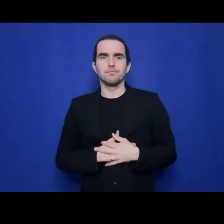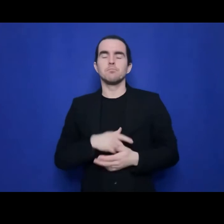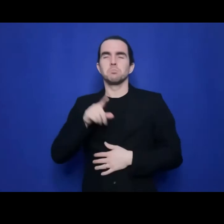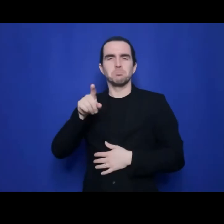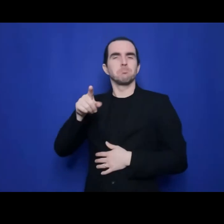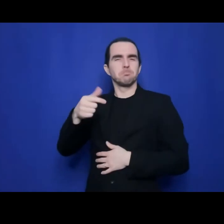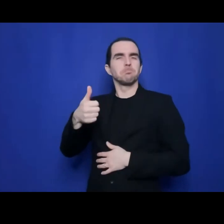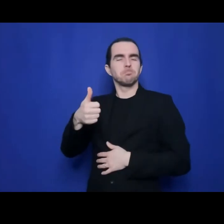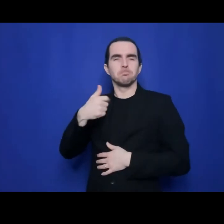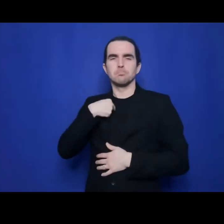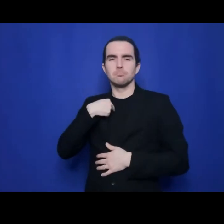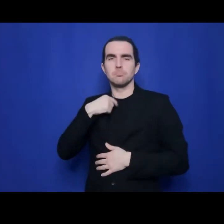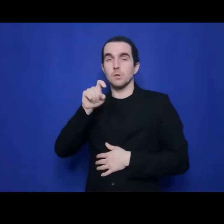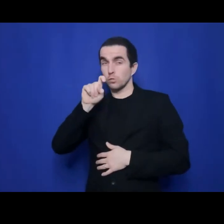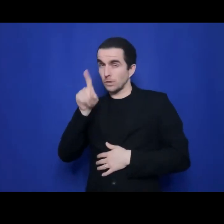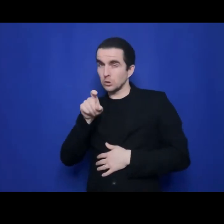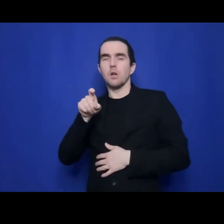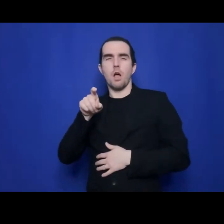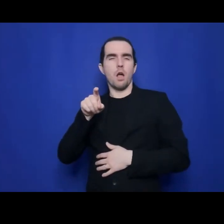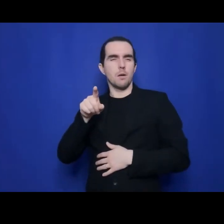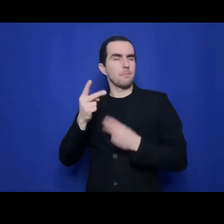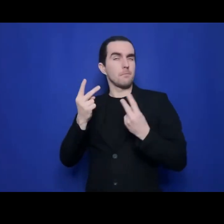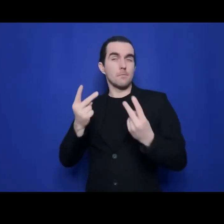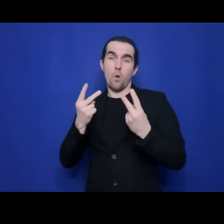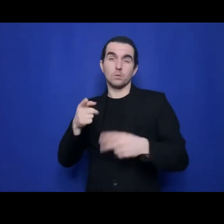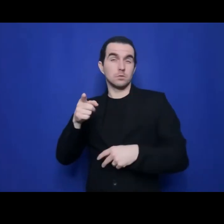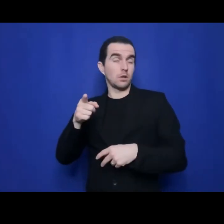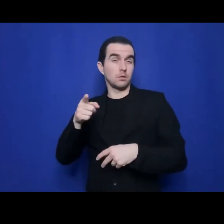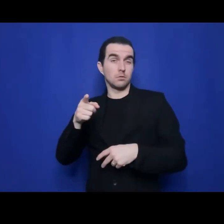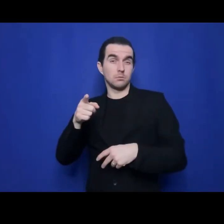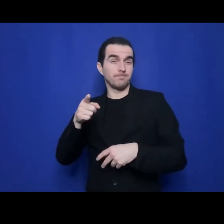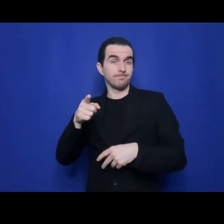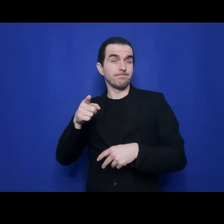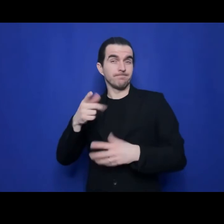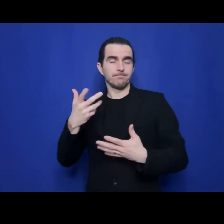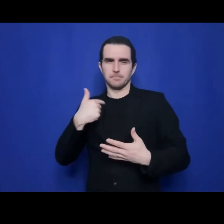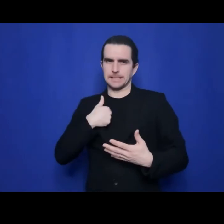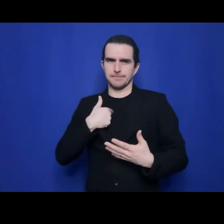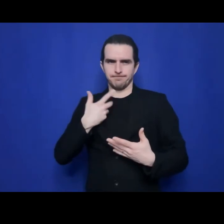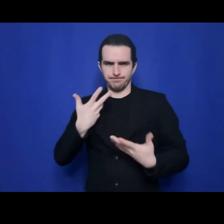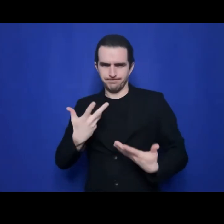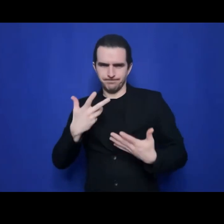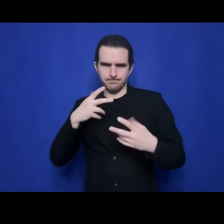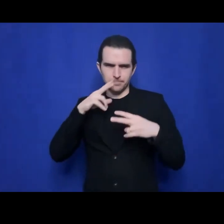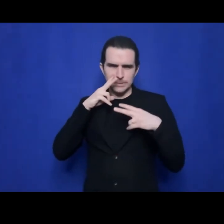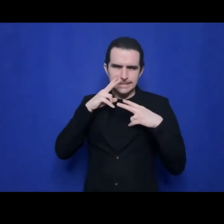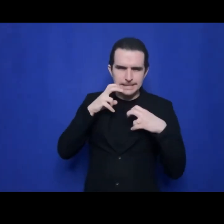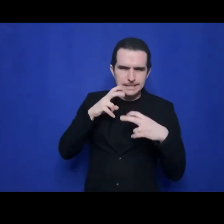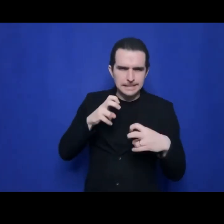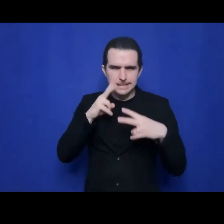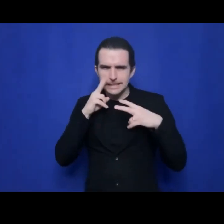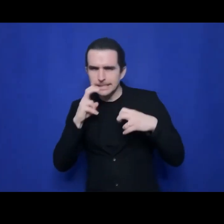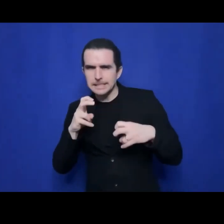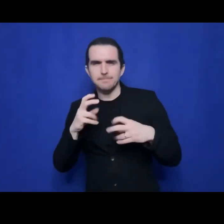studying landscape architecture and for my master's degree as I work, but this is something that I am constantly studying and learning